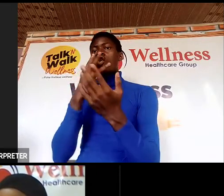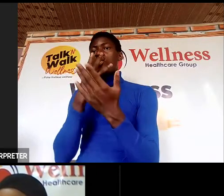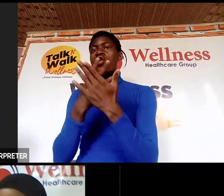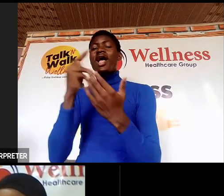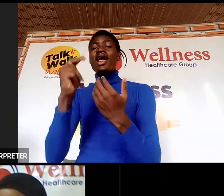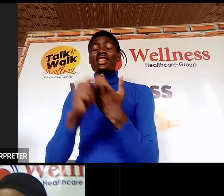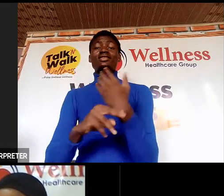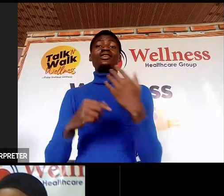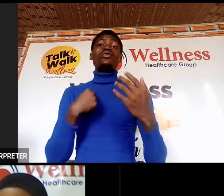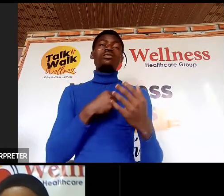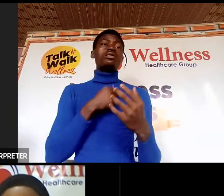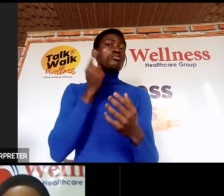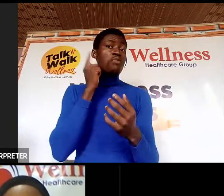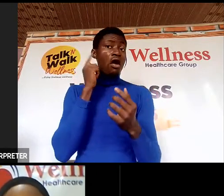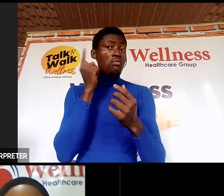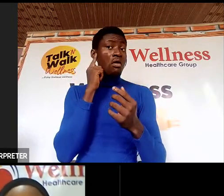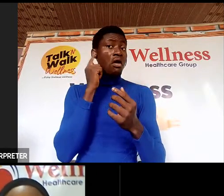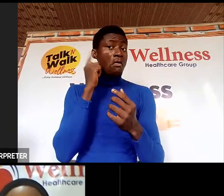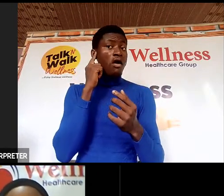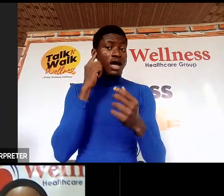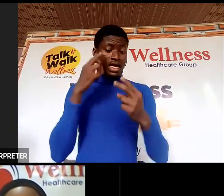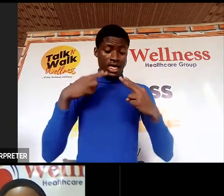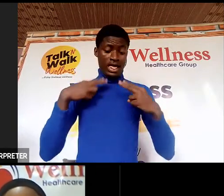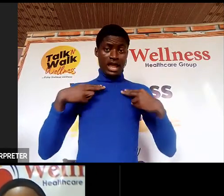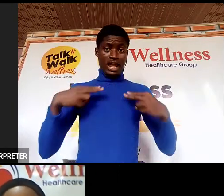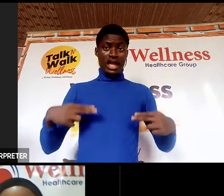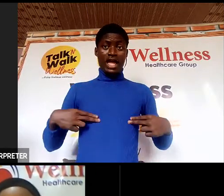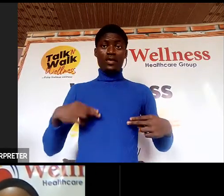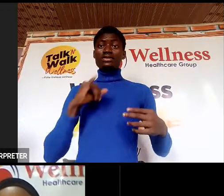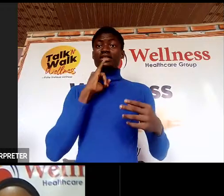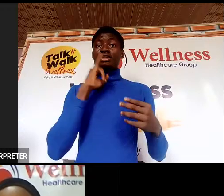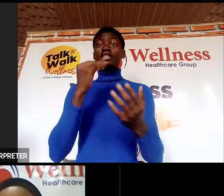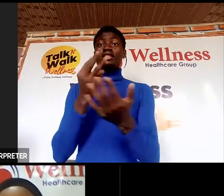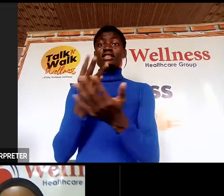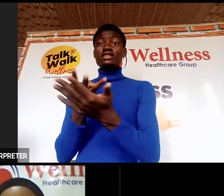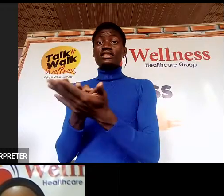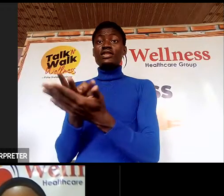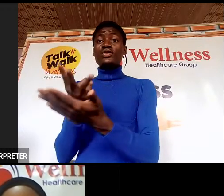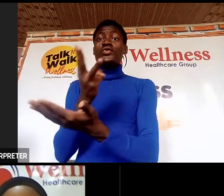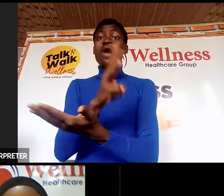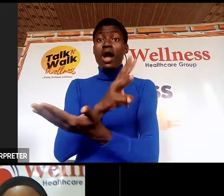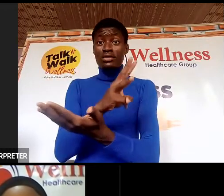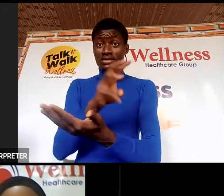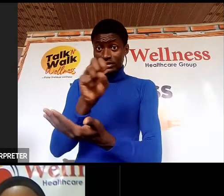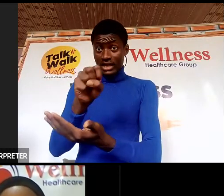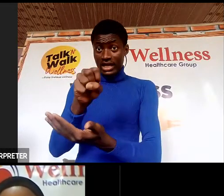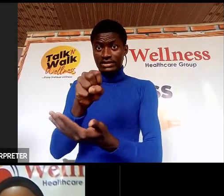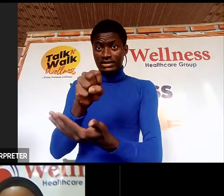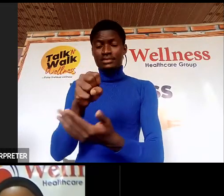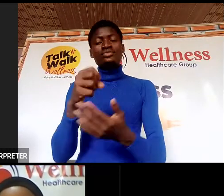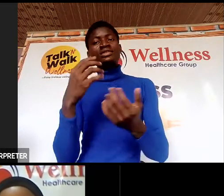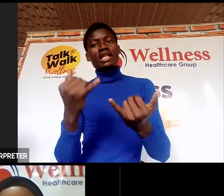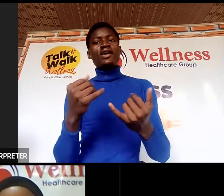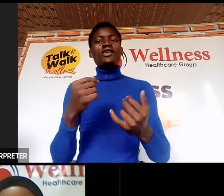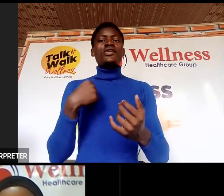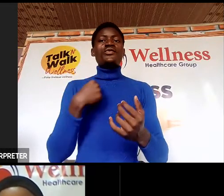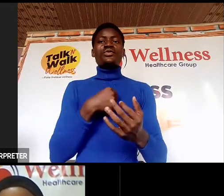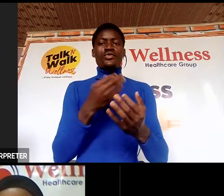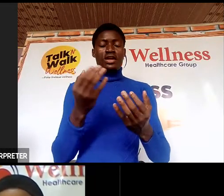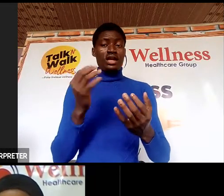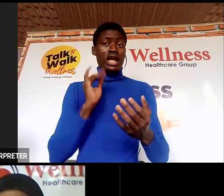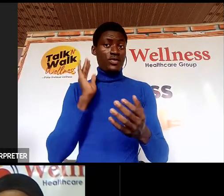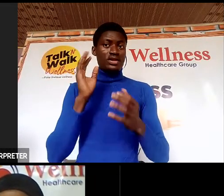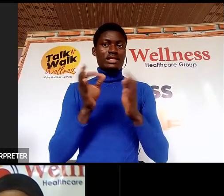that. So I will start by talking about financial wellness itself, then I'll dovetail into how it links to wellness, which is